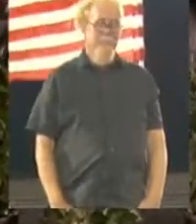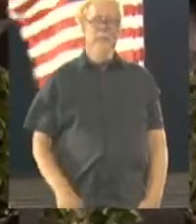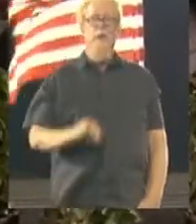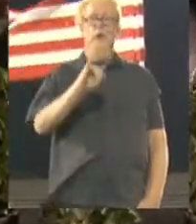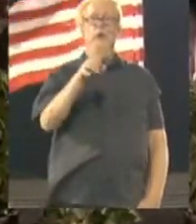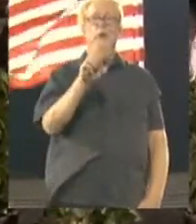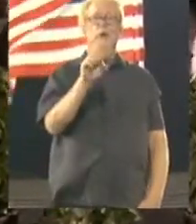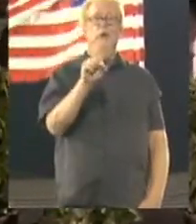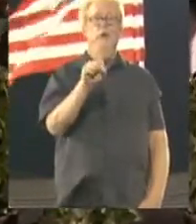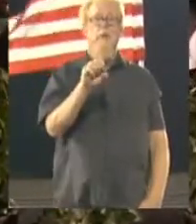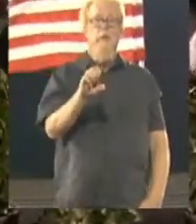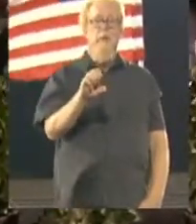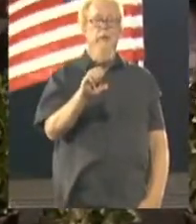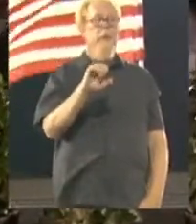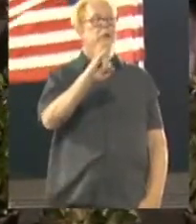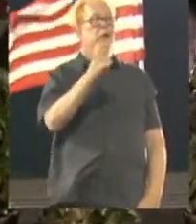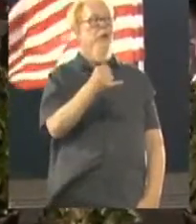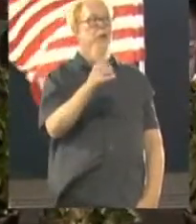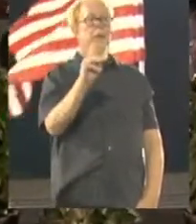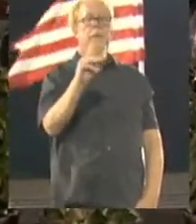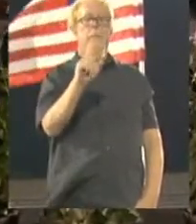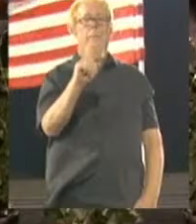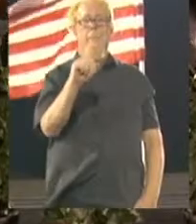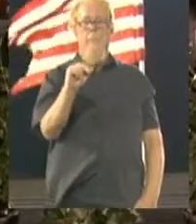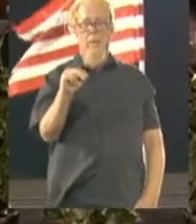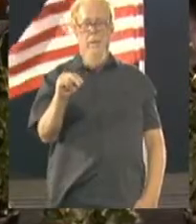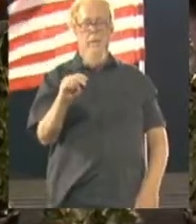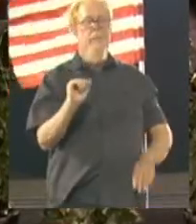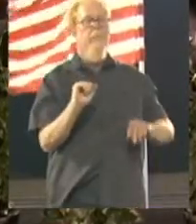Jesse J. Mann will be attending